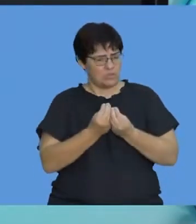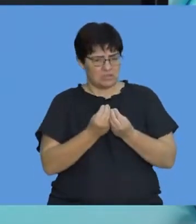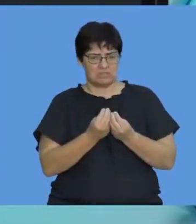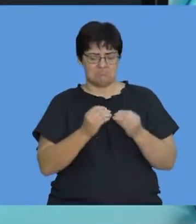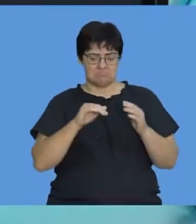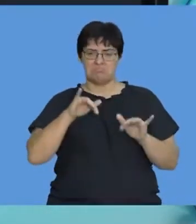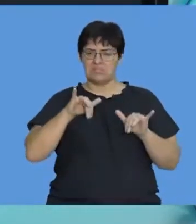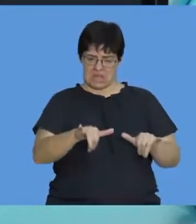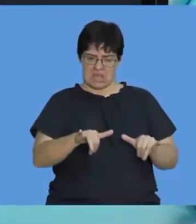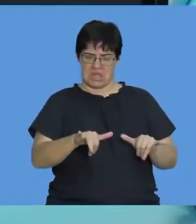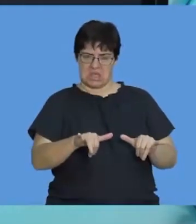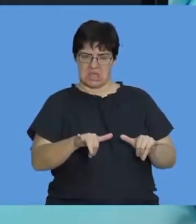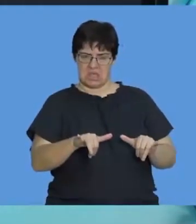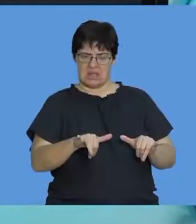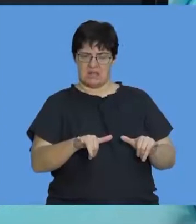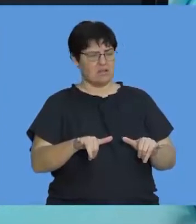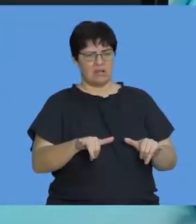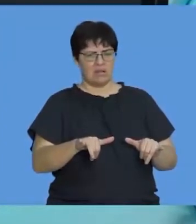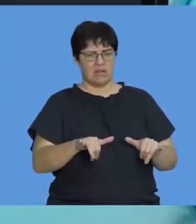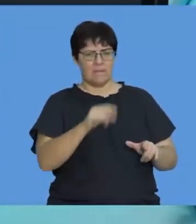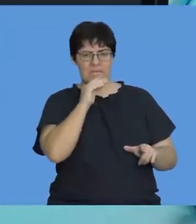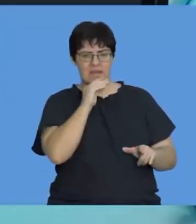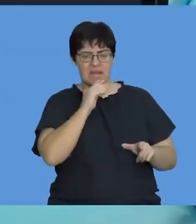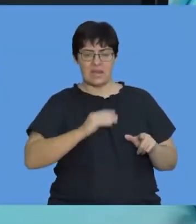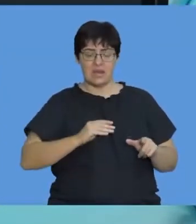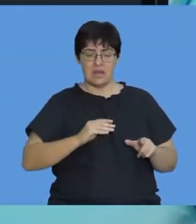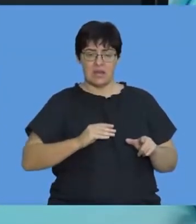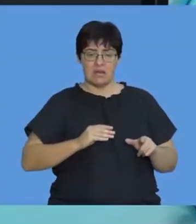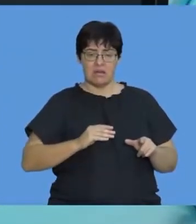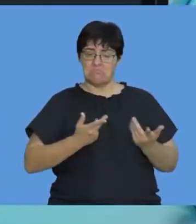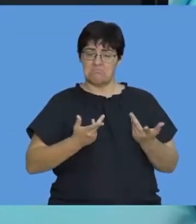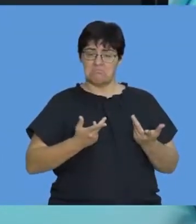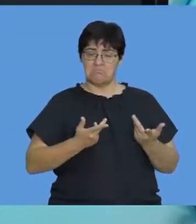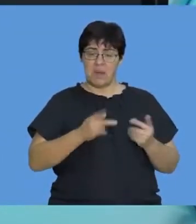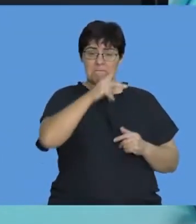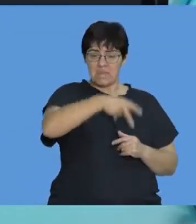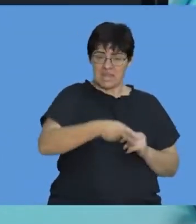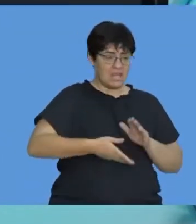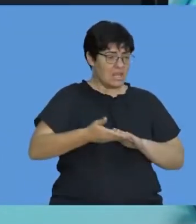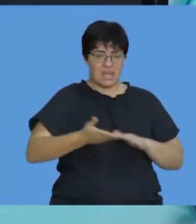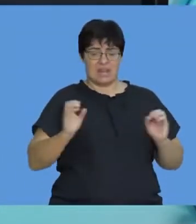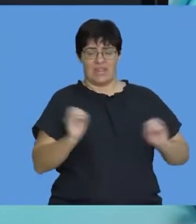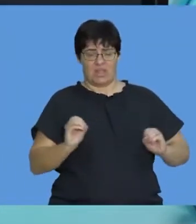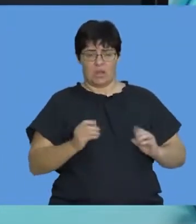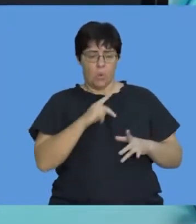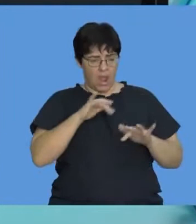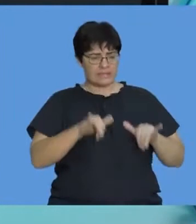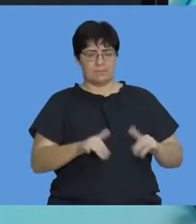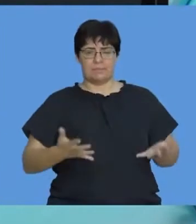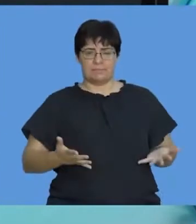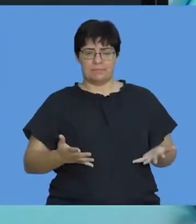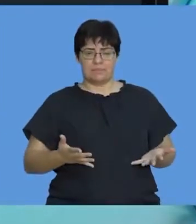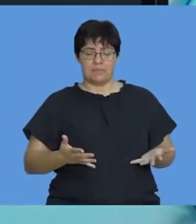stationary. If an object's stationary, it has no momentum. And it will continue to have no momentum unless